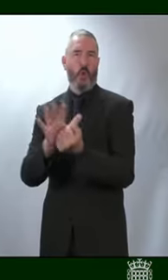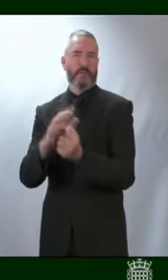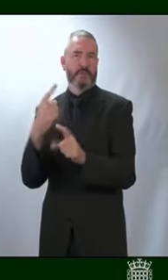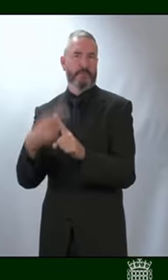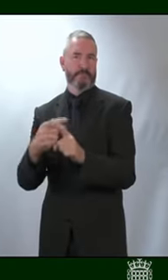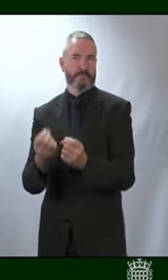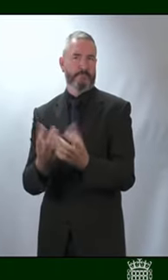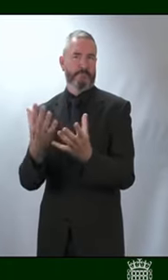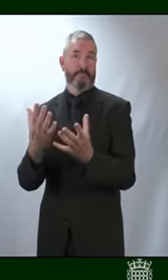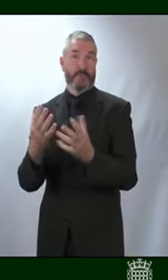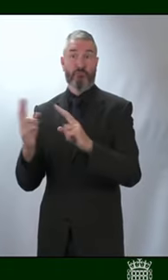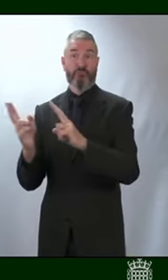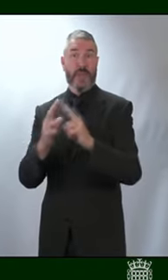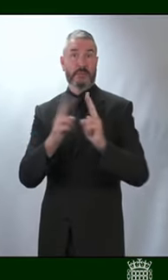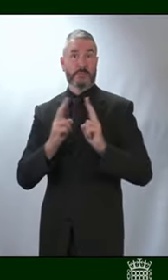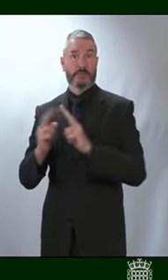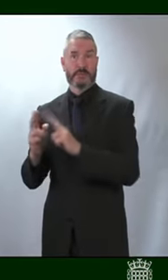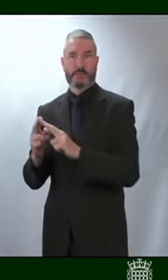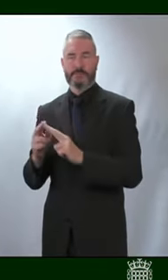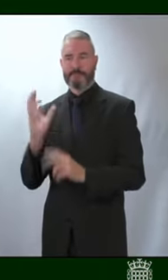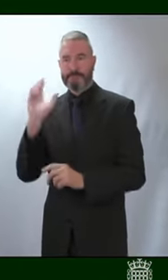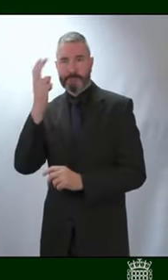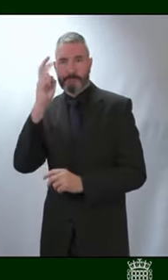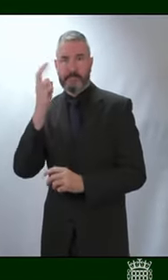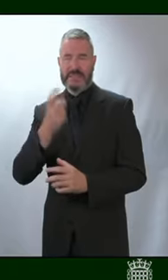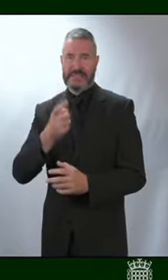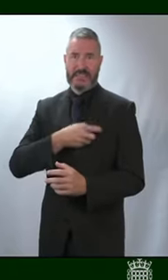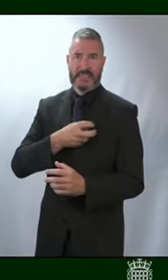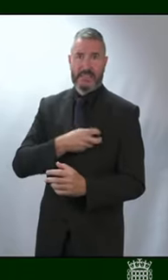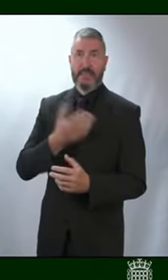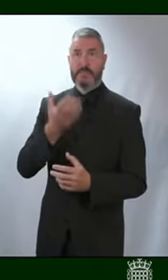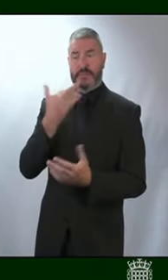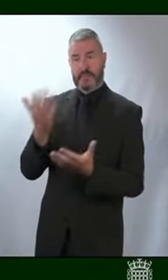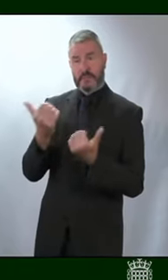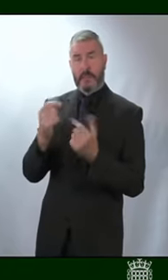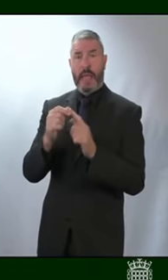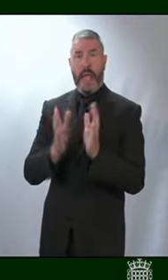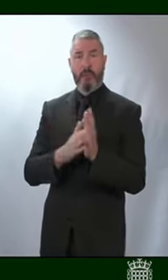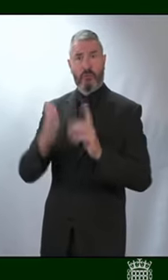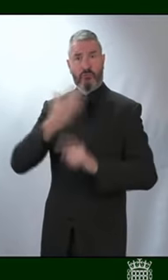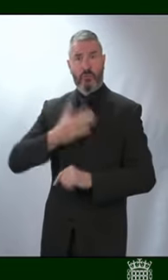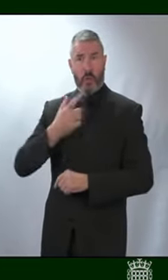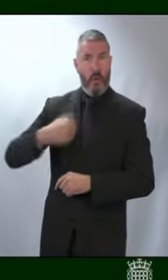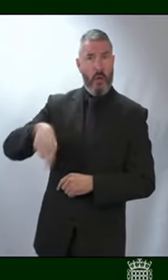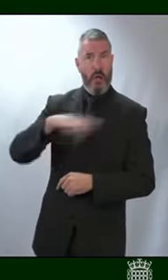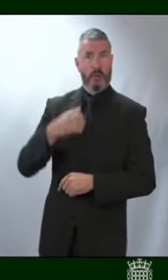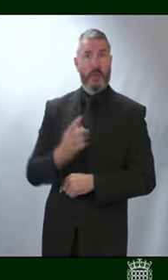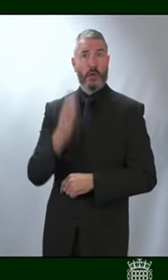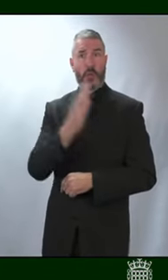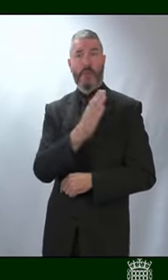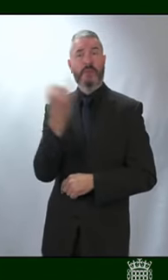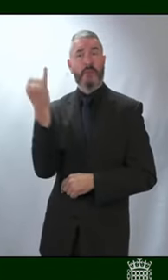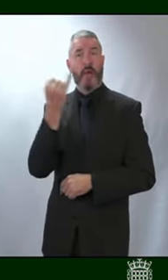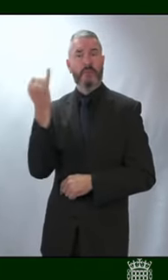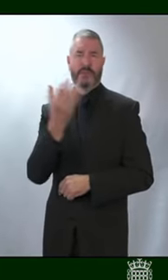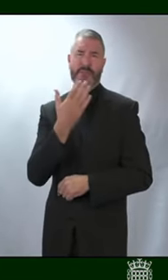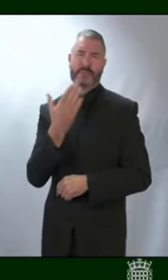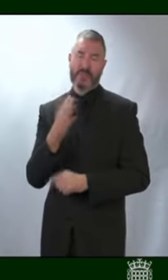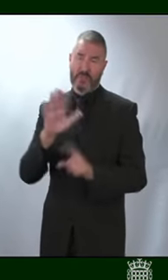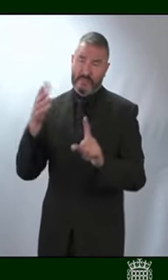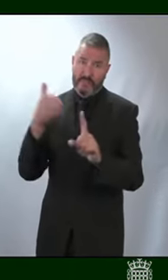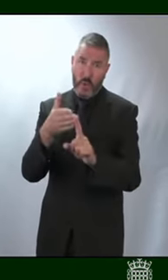are understandably concerned and anxious. Would the Prime Minister reassure us all and my constituents in North East Derbyshire that the primary focus of the